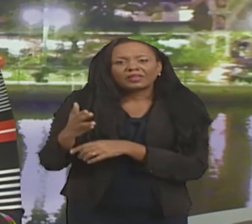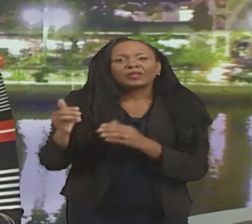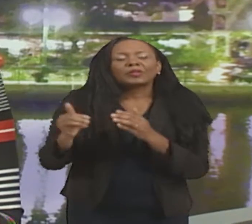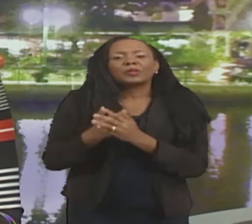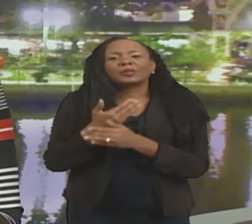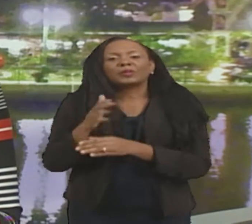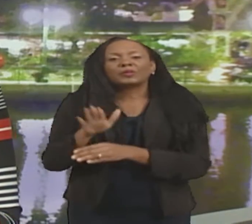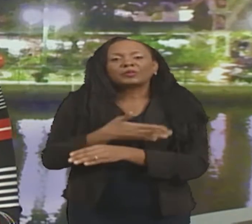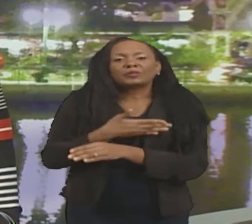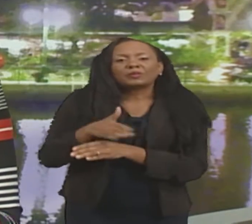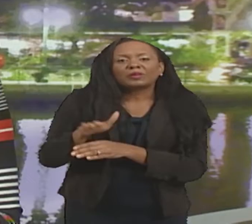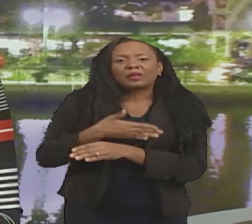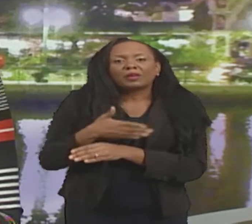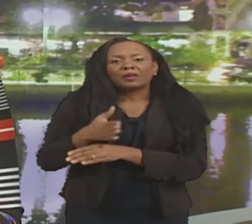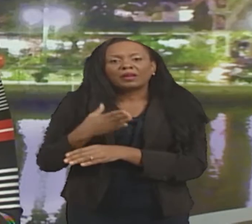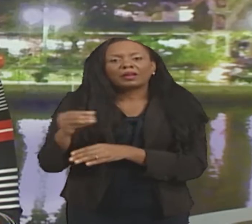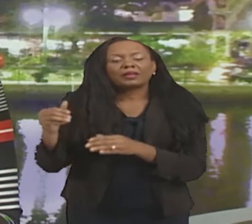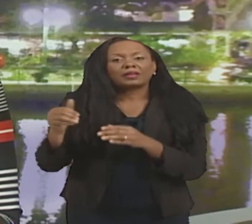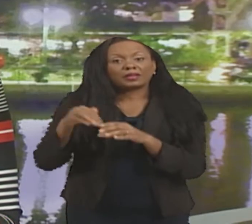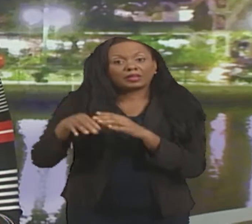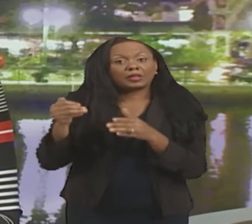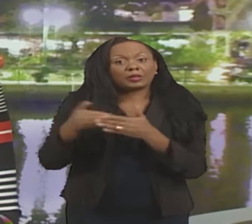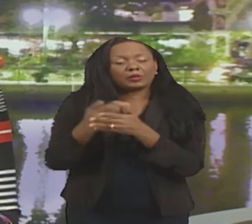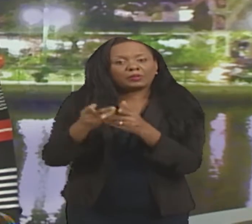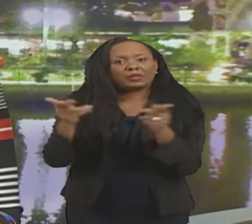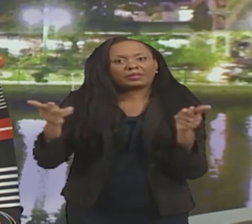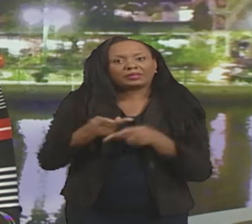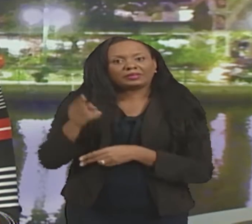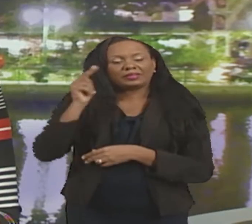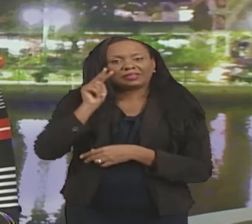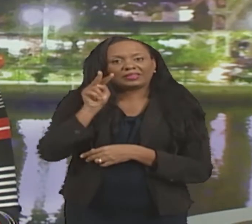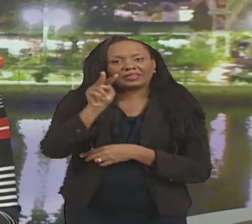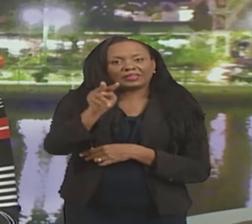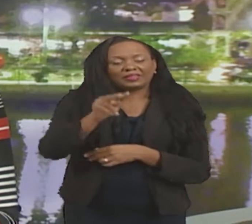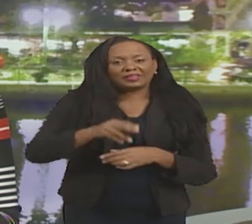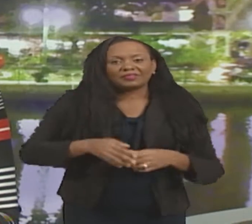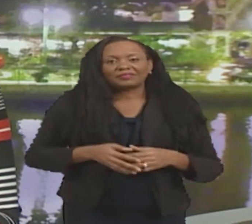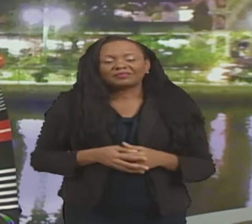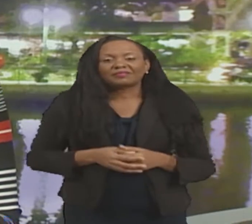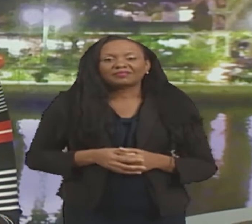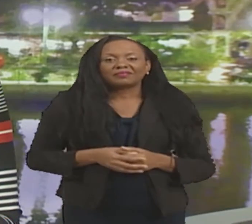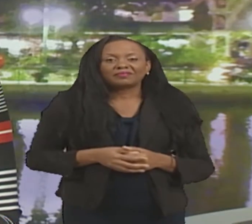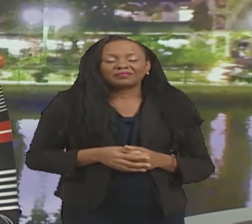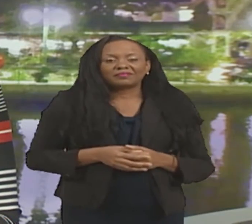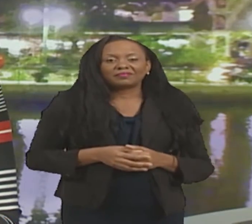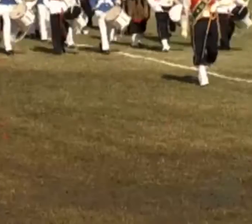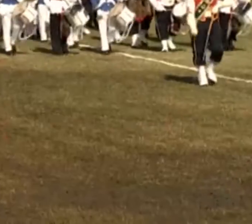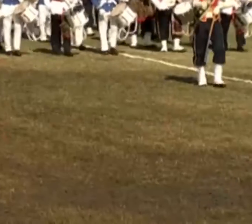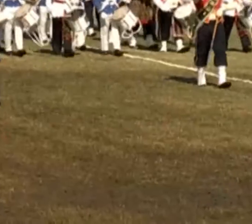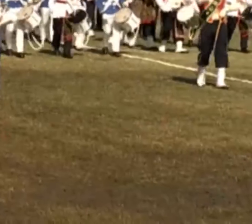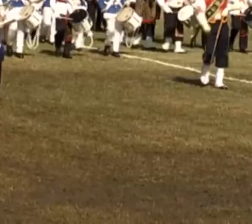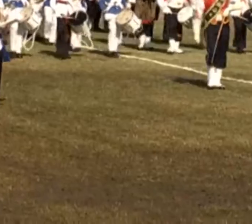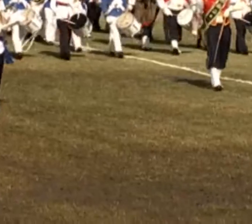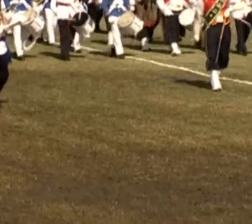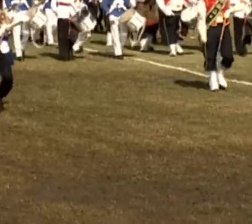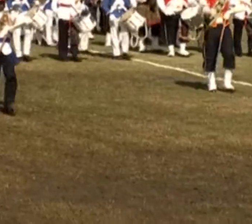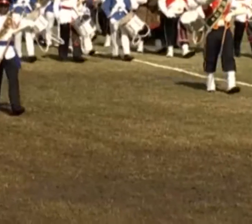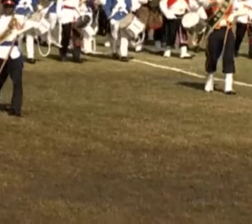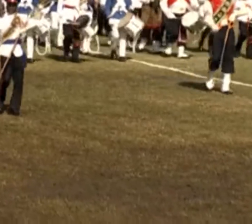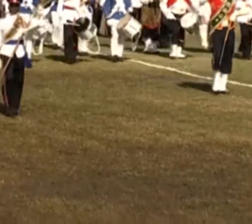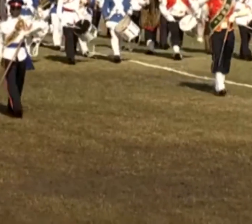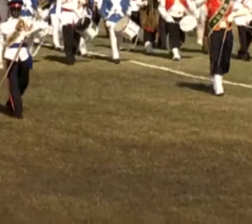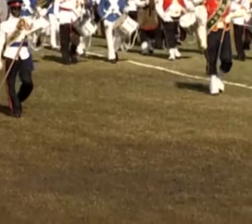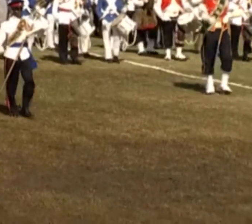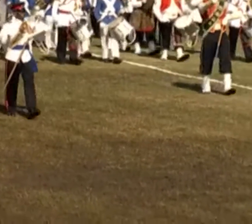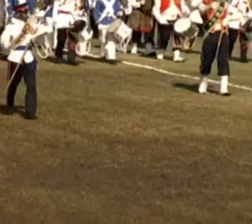including the performance of a special jingle and a new location. Sharika Griffith reports. The Independence Parade